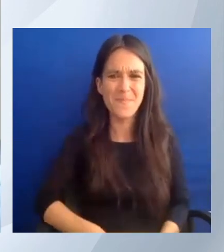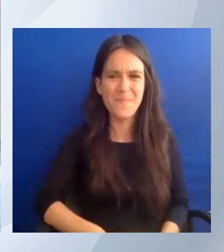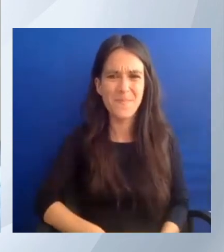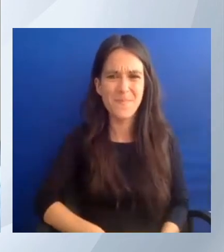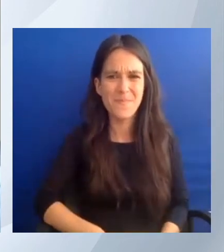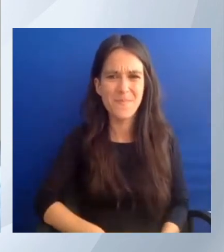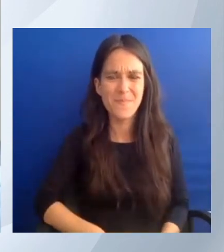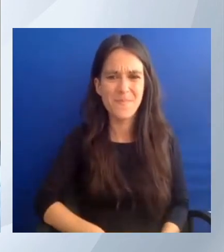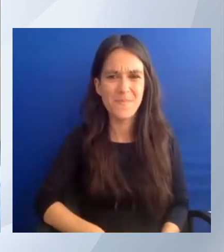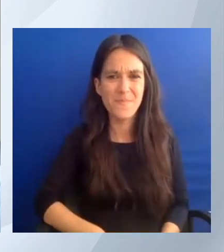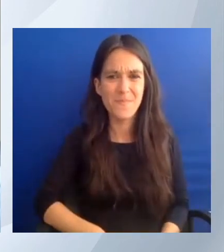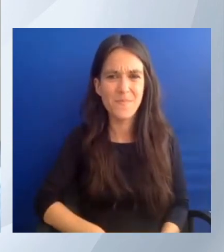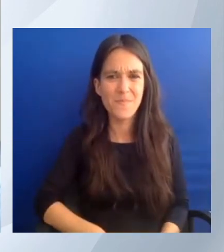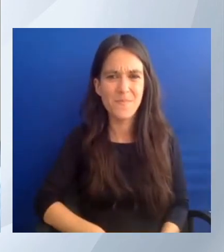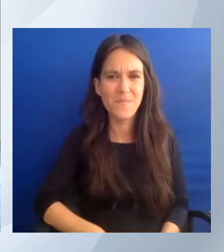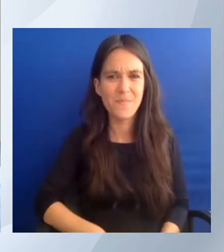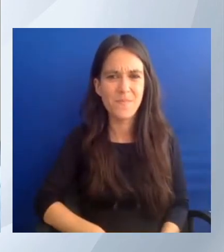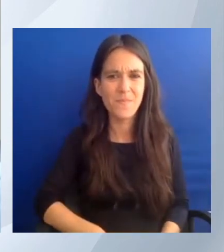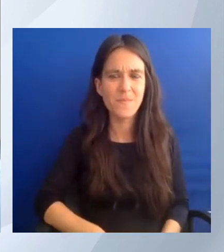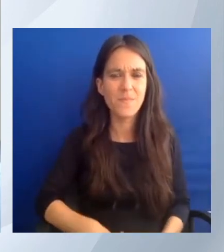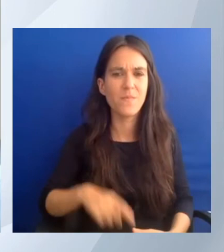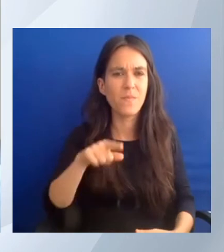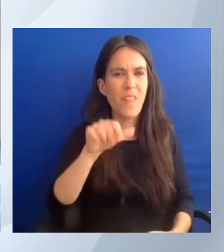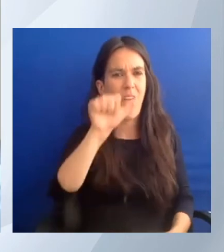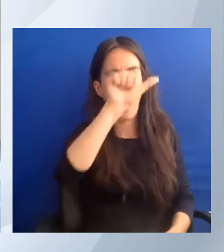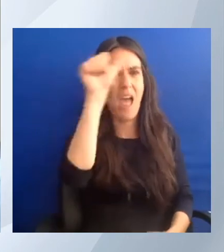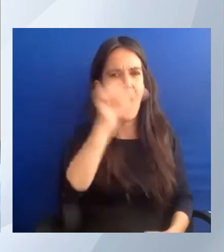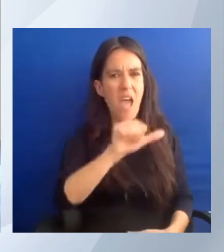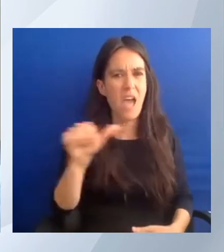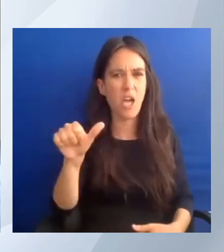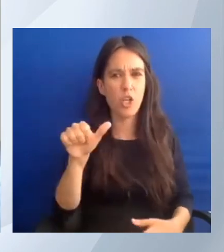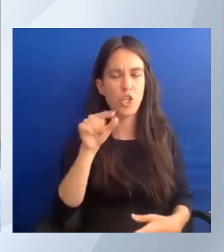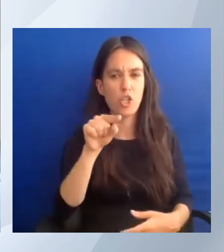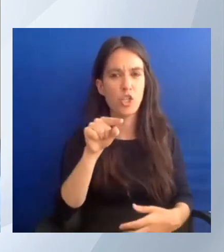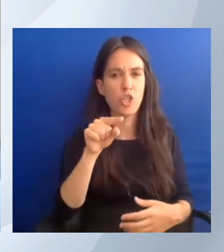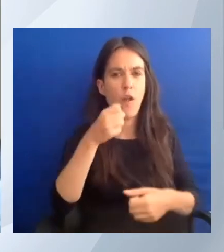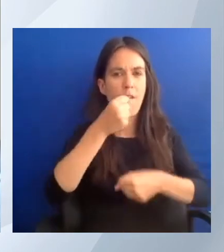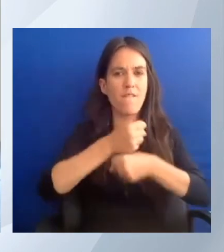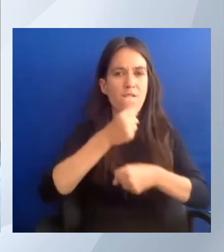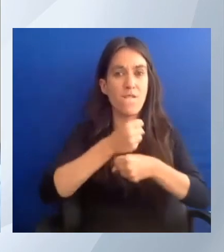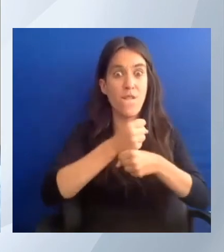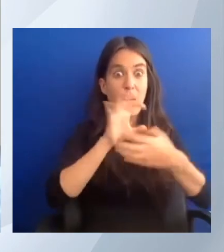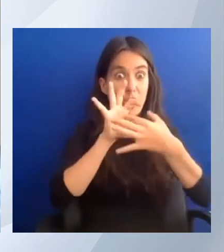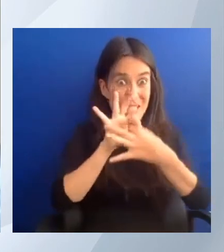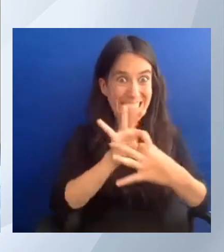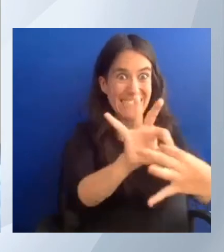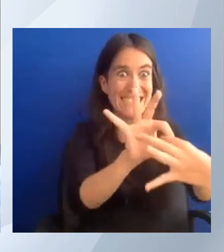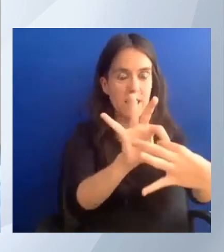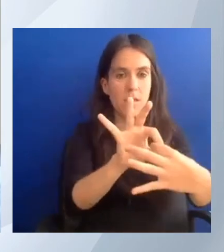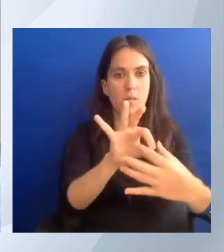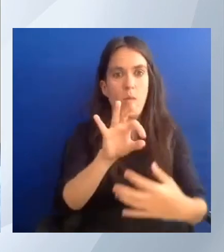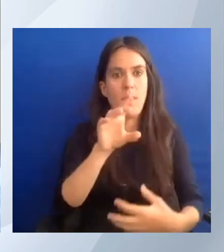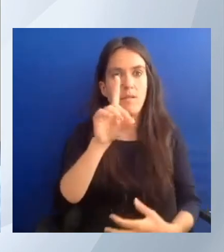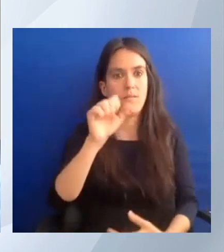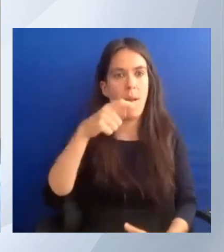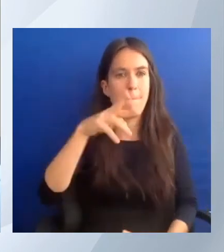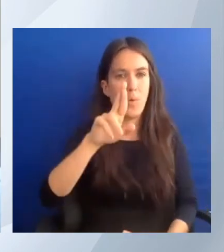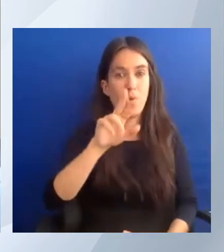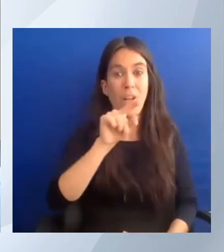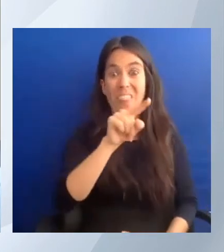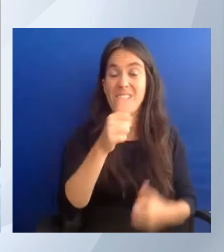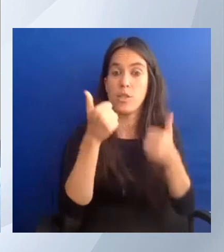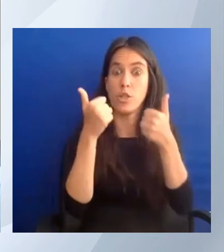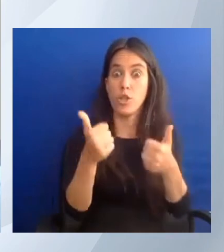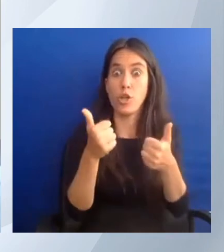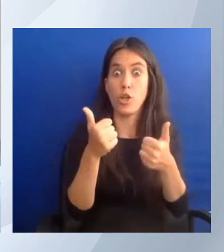Dapr extension for Azure, or actually Azure Function extension for Dapr. And this is a pretty much a very good release